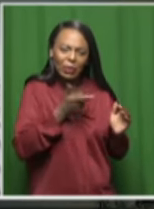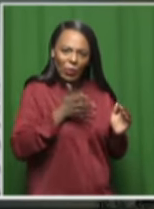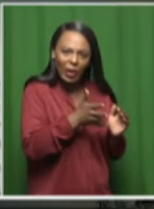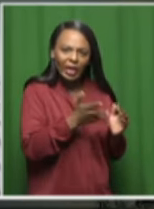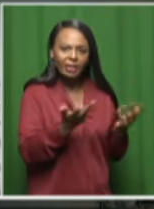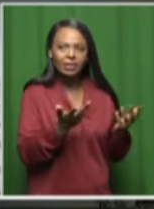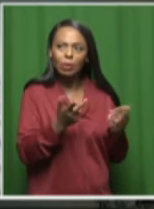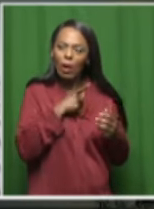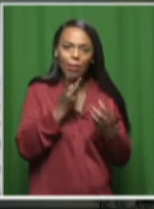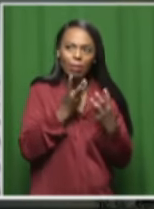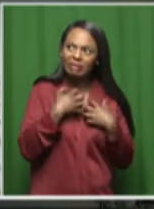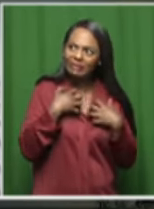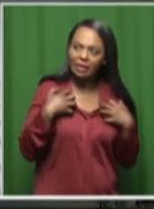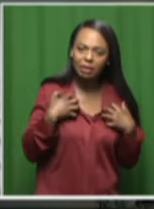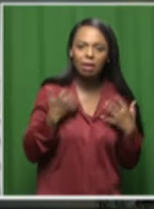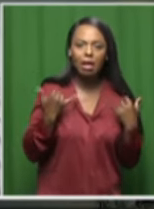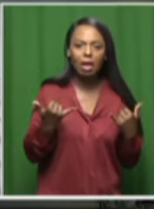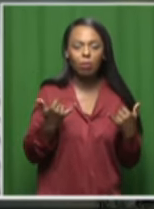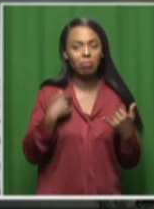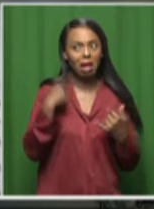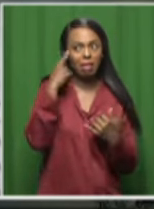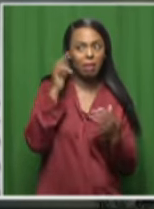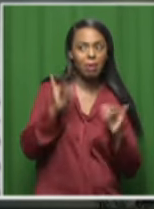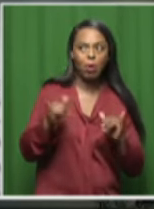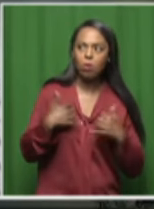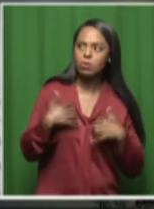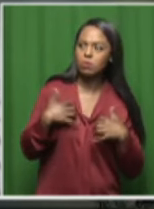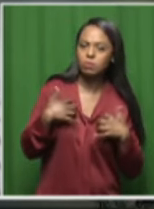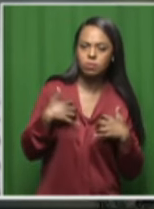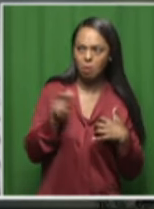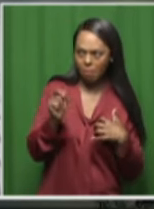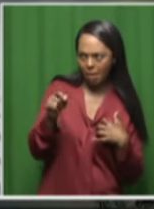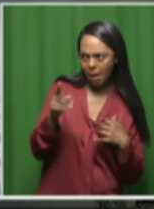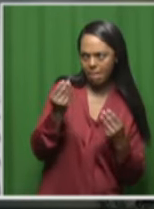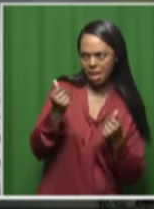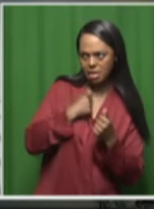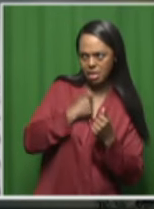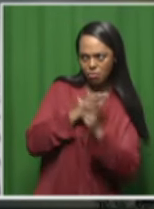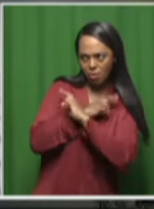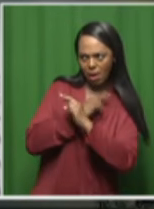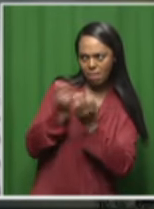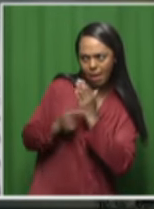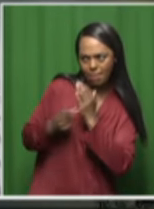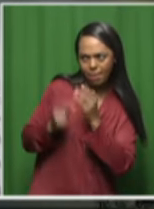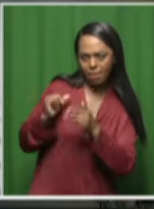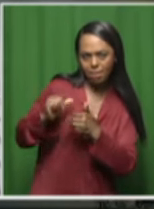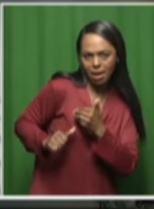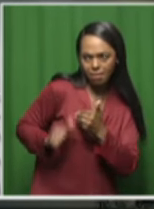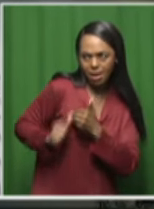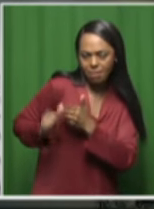now. So I imagine people are waiting and saying, I need this money now to survive.